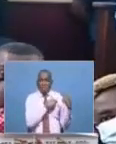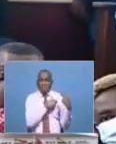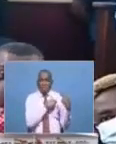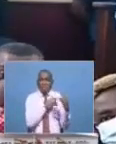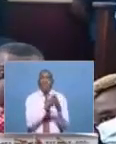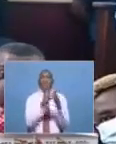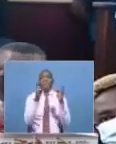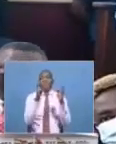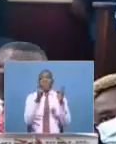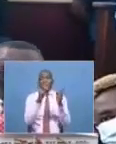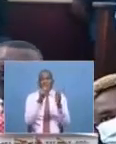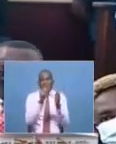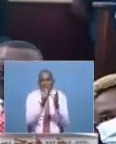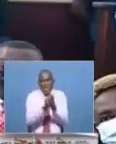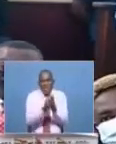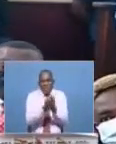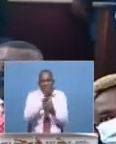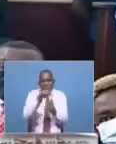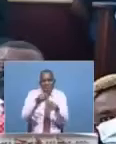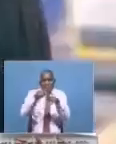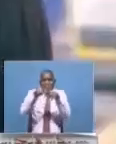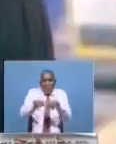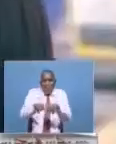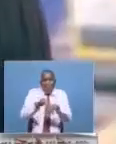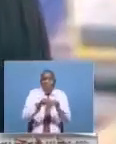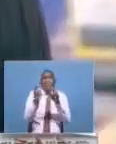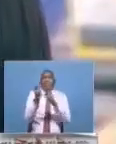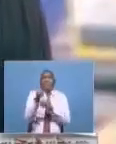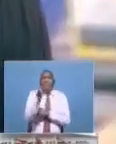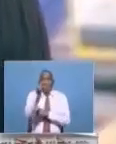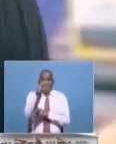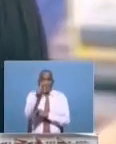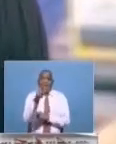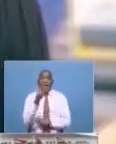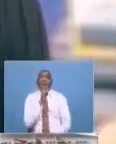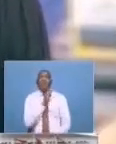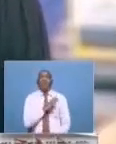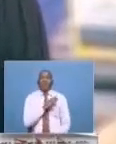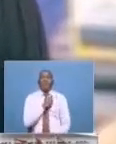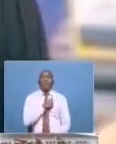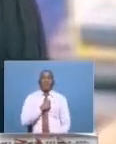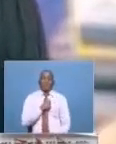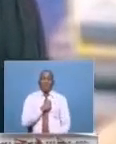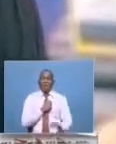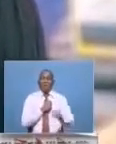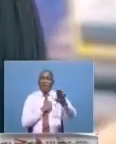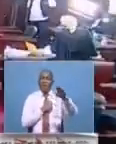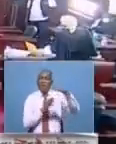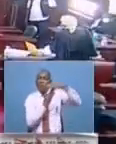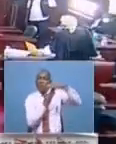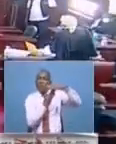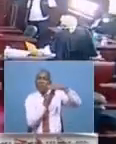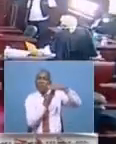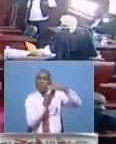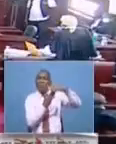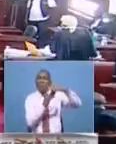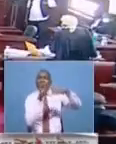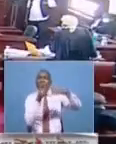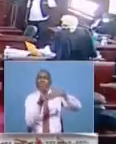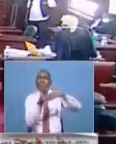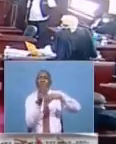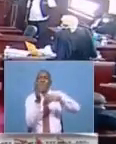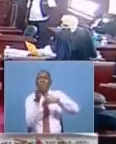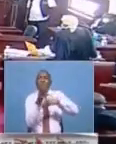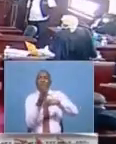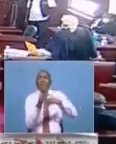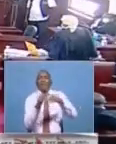That is the heart of this matter. Her conduct in excuse me, please, are you addressing this on Ground B?